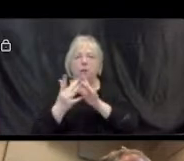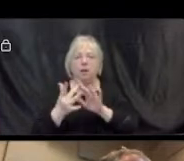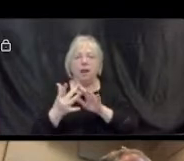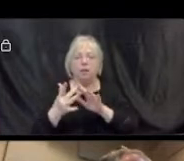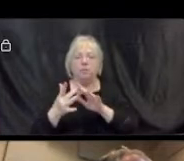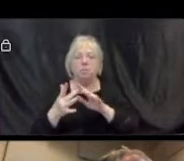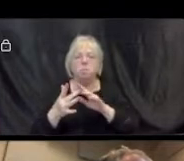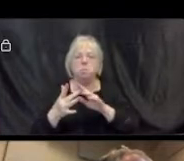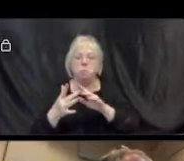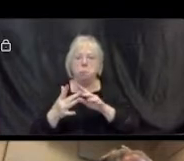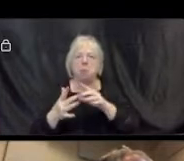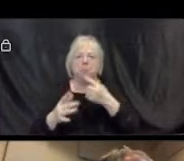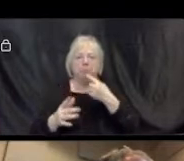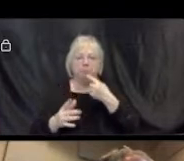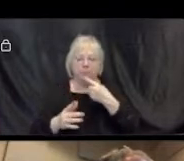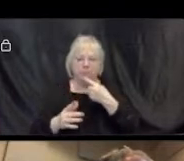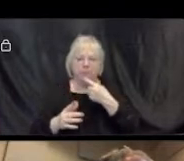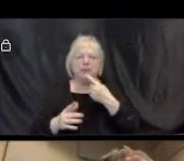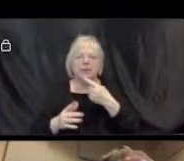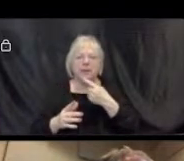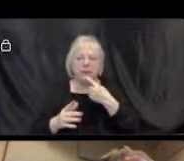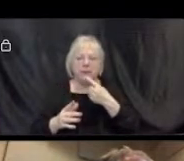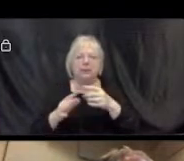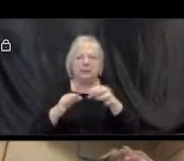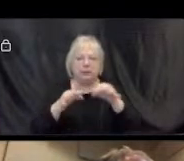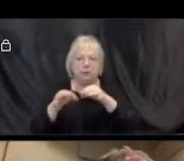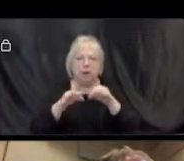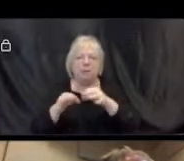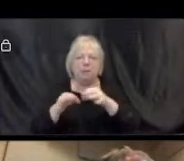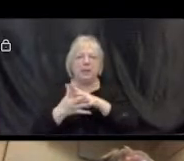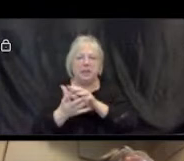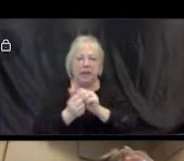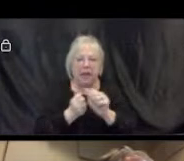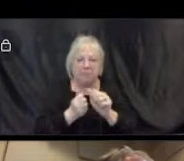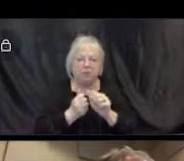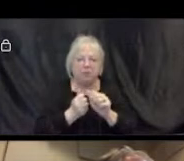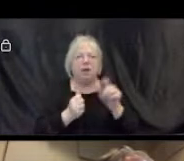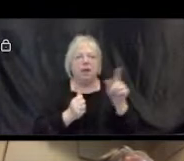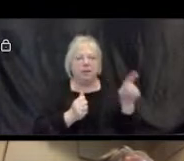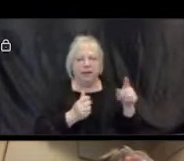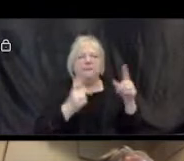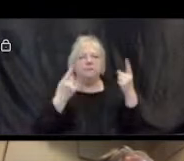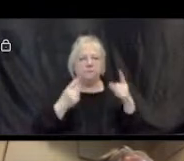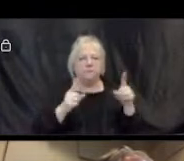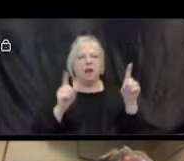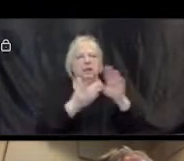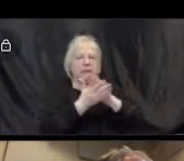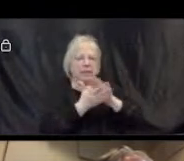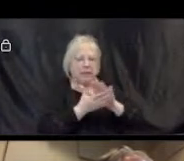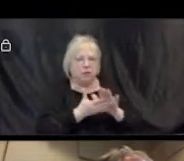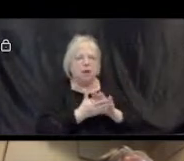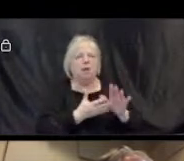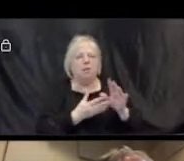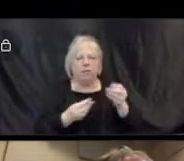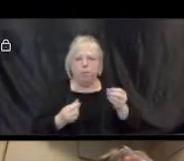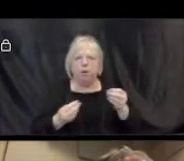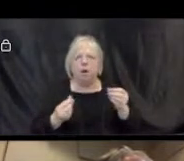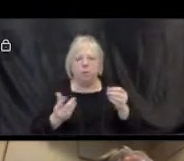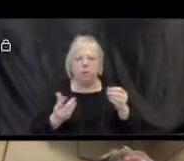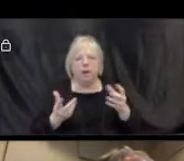the damage and that it needed to be cleared. And they finally did clear it off,